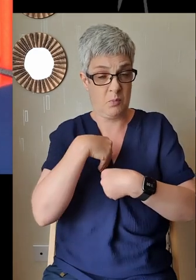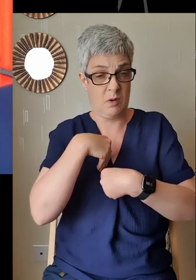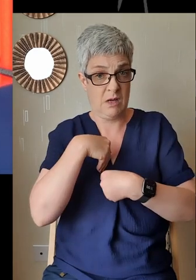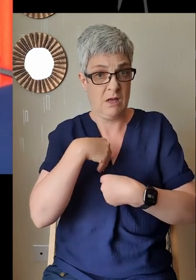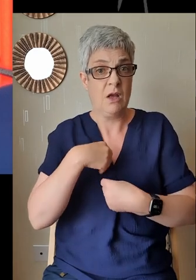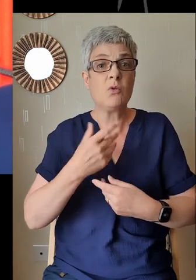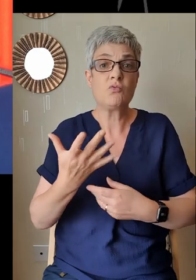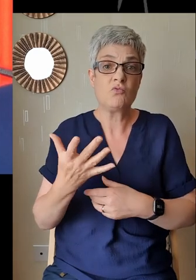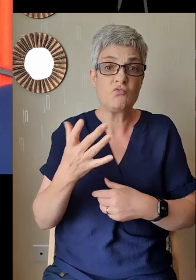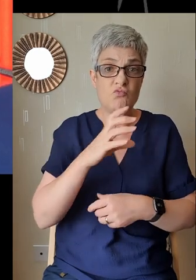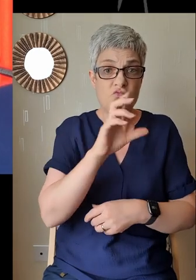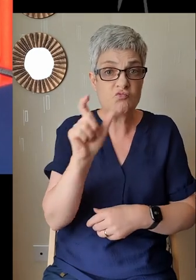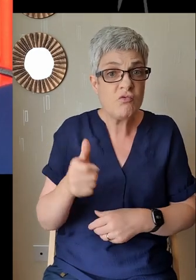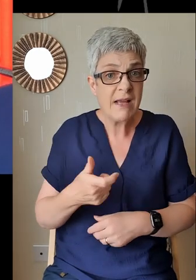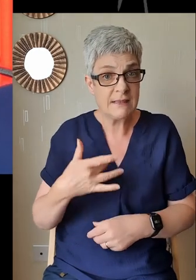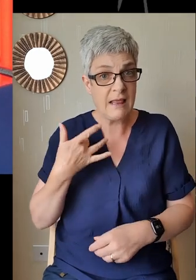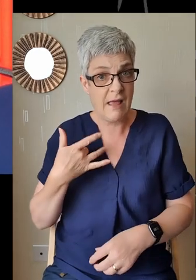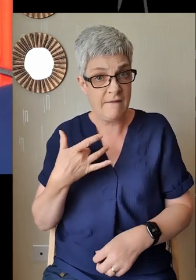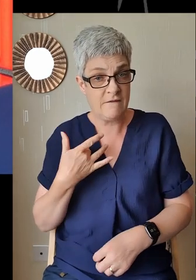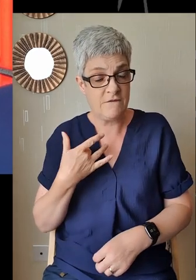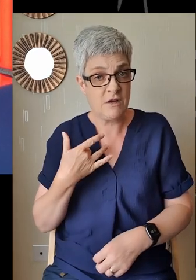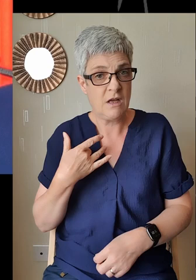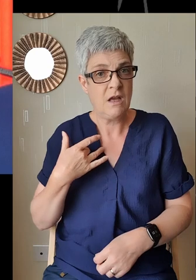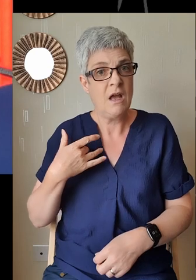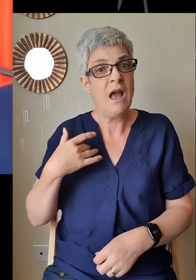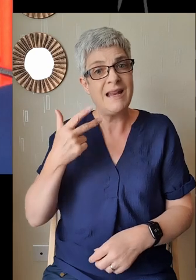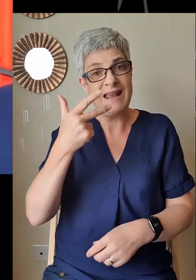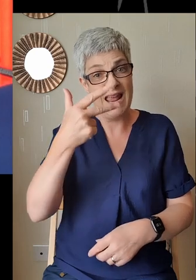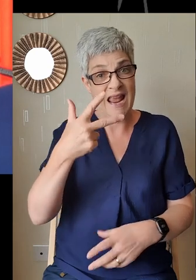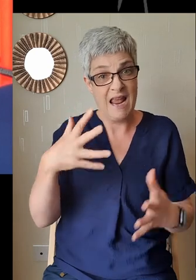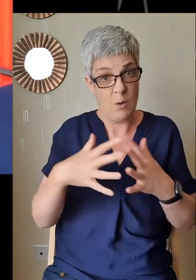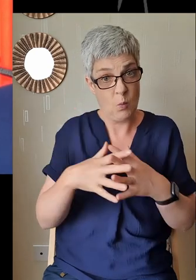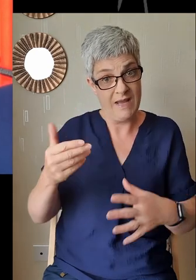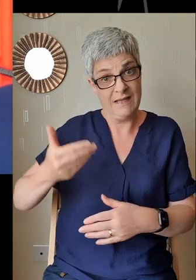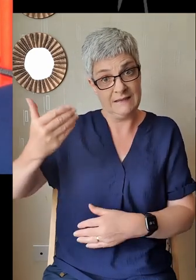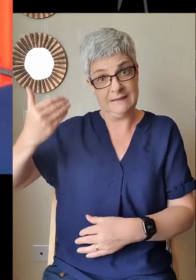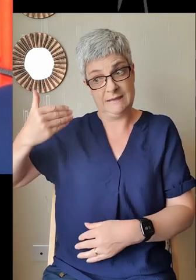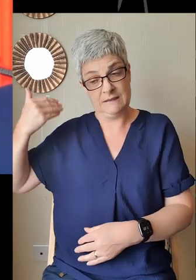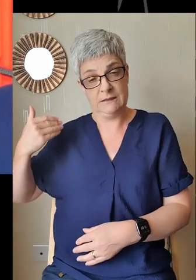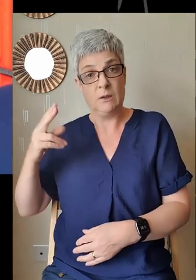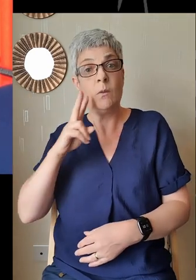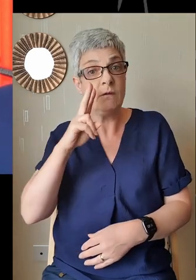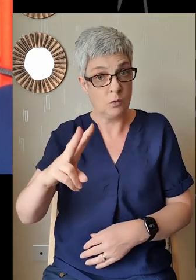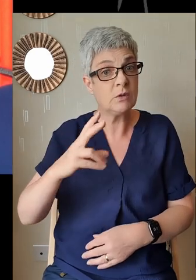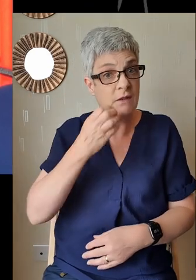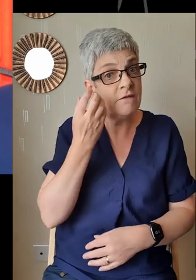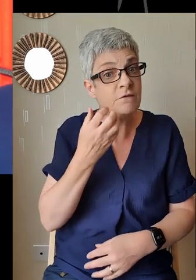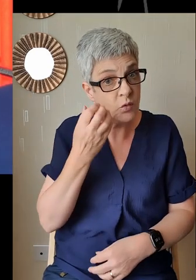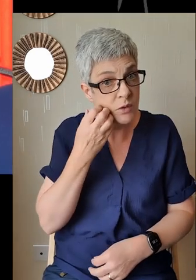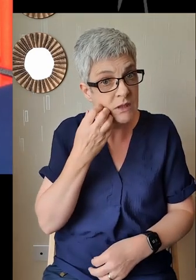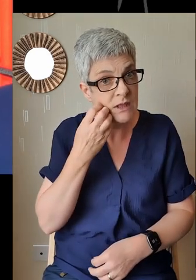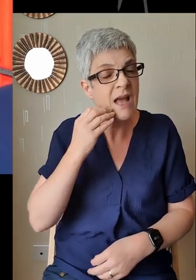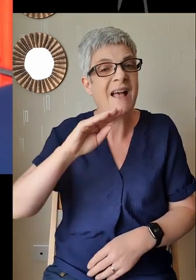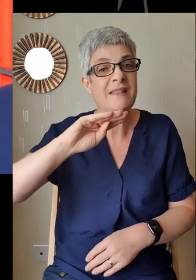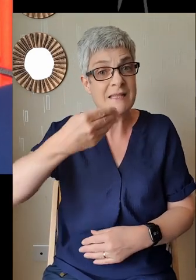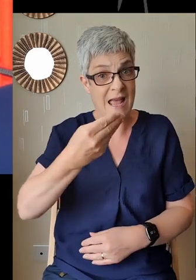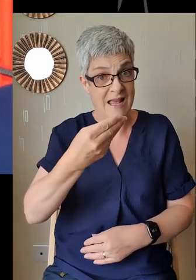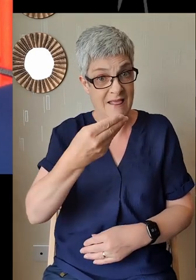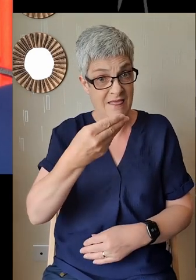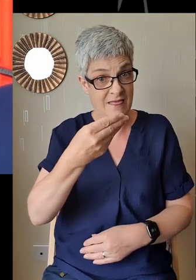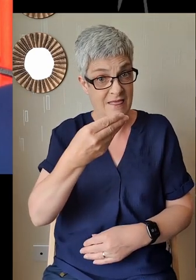And in the past 8 weeks, we have looked at the fruit one by one. And the final one, the ninth one on the list,